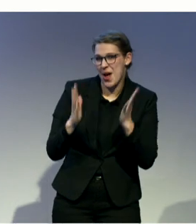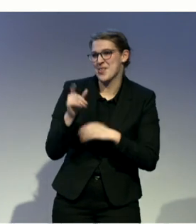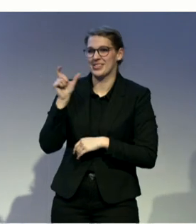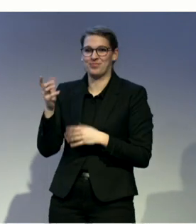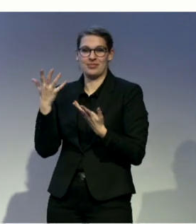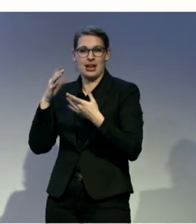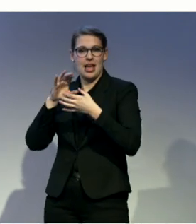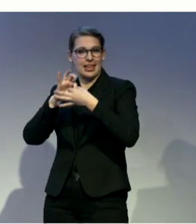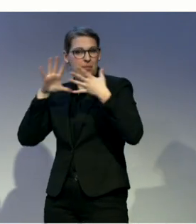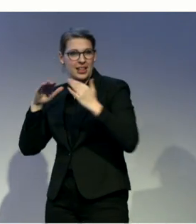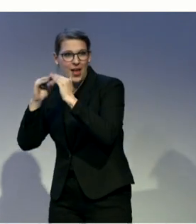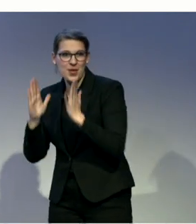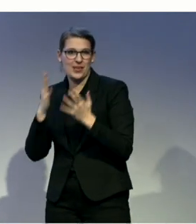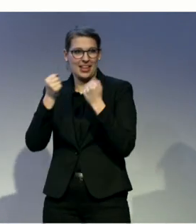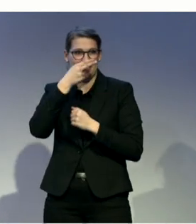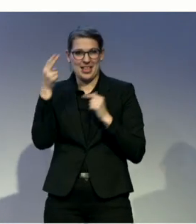10. And